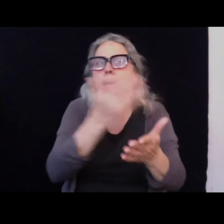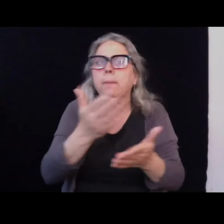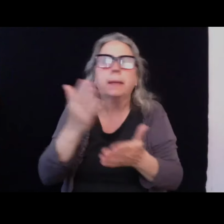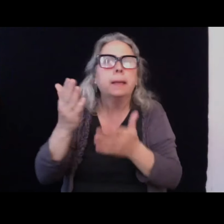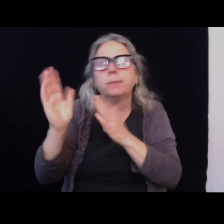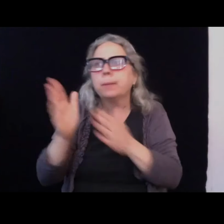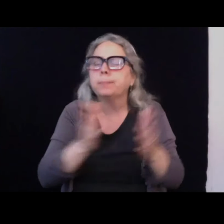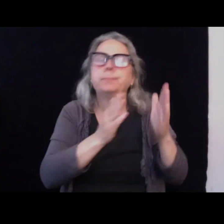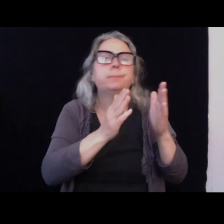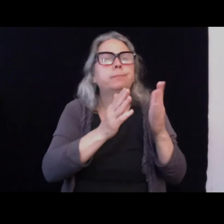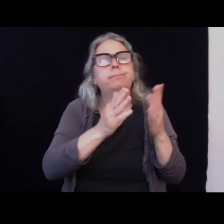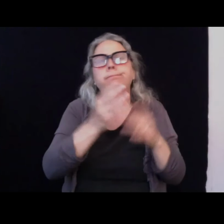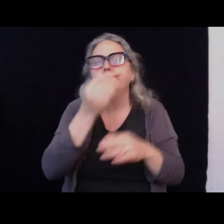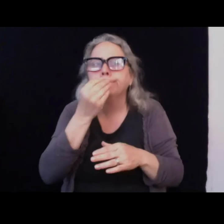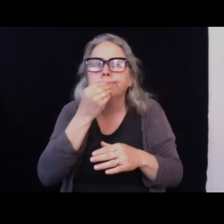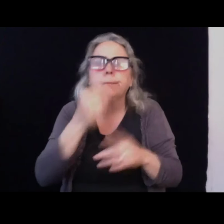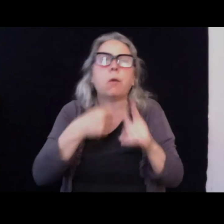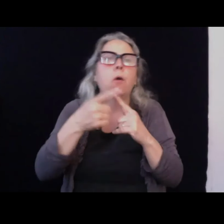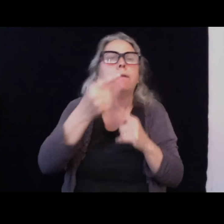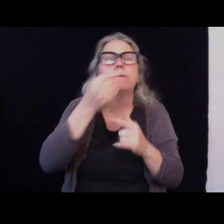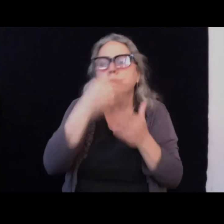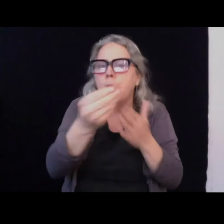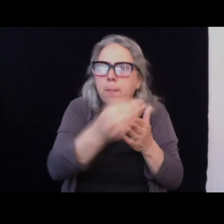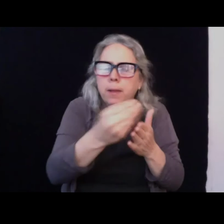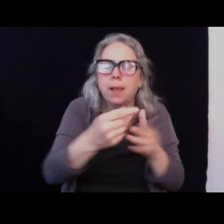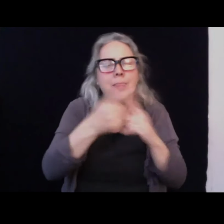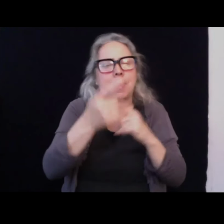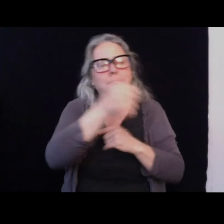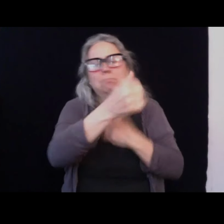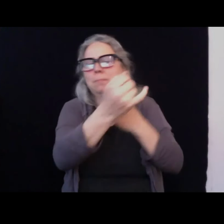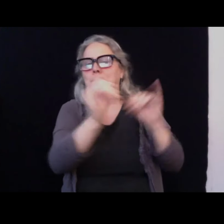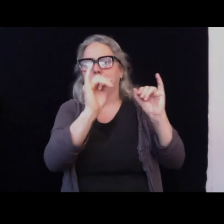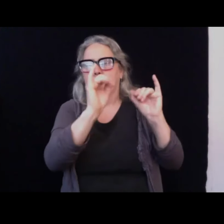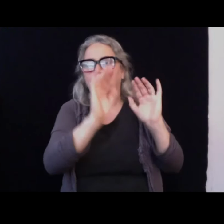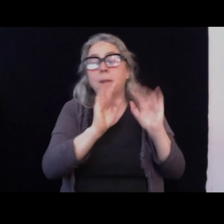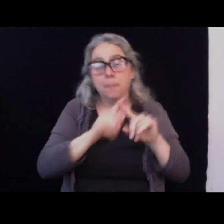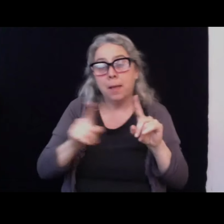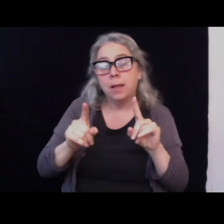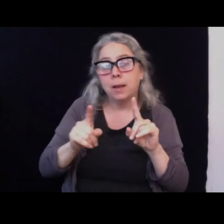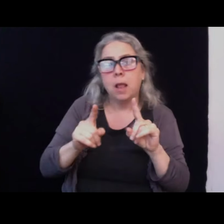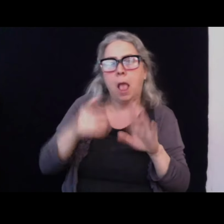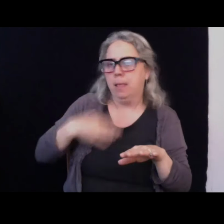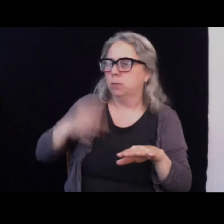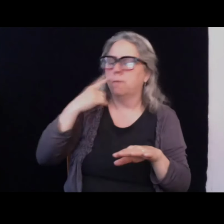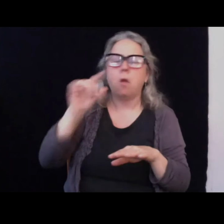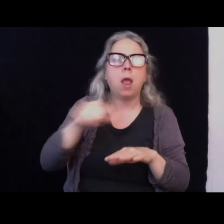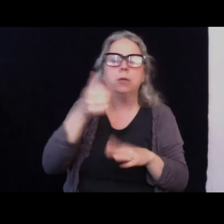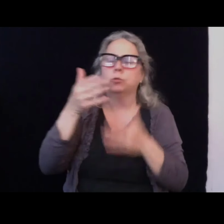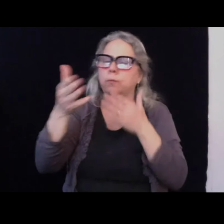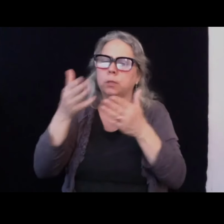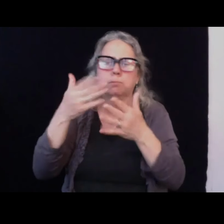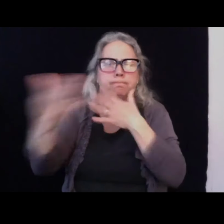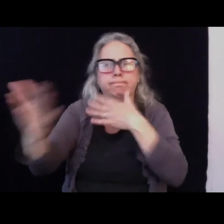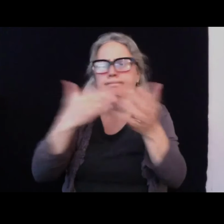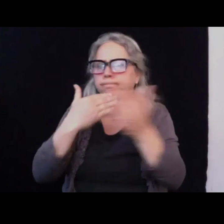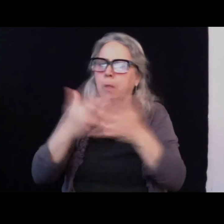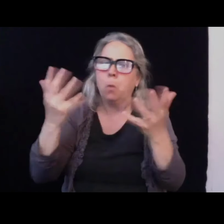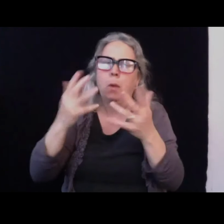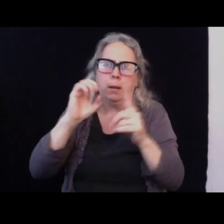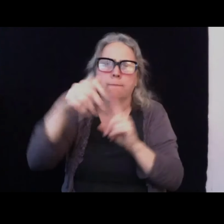or grocery shop, and then they're on their own. But they're eligible for any services no matter what